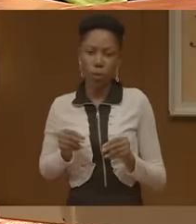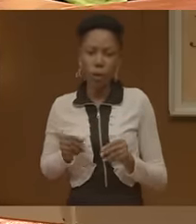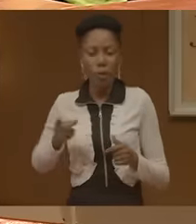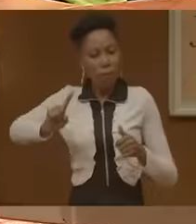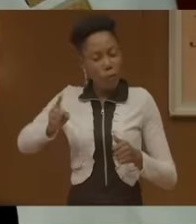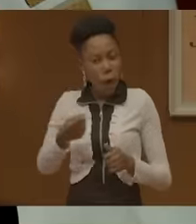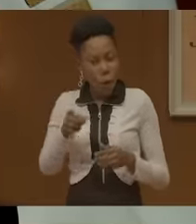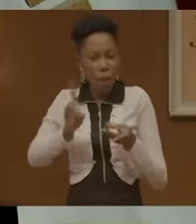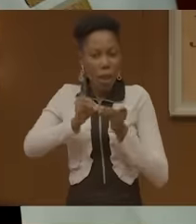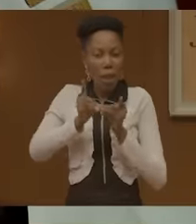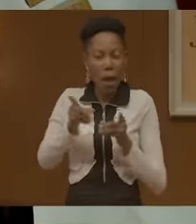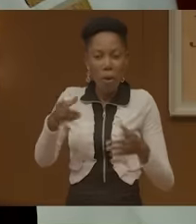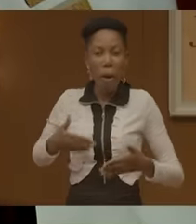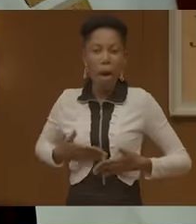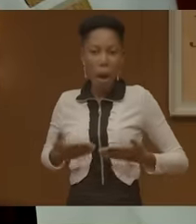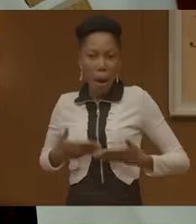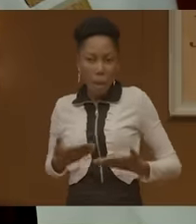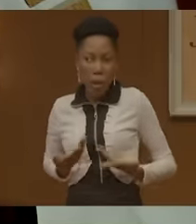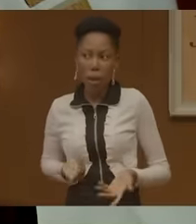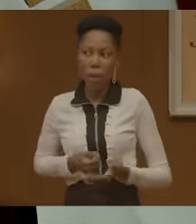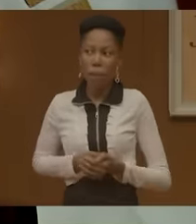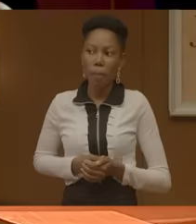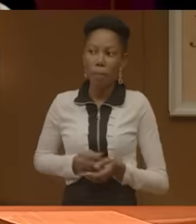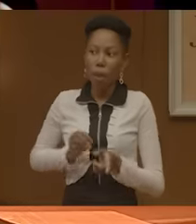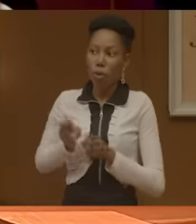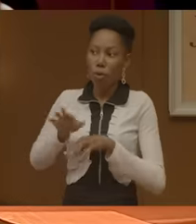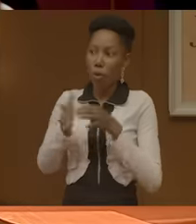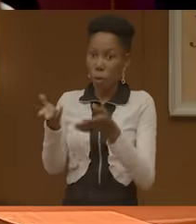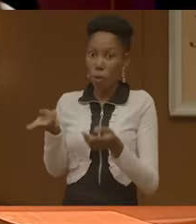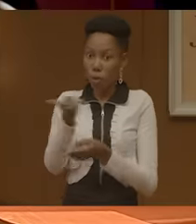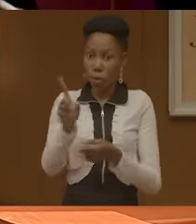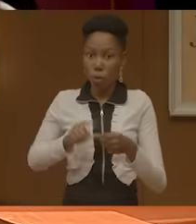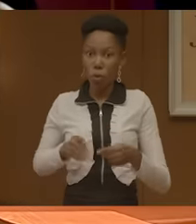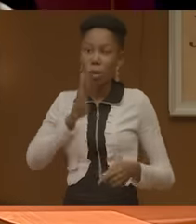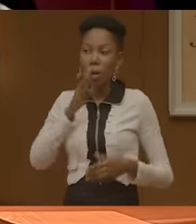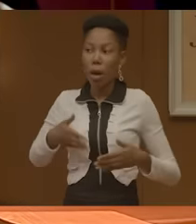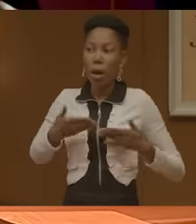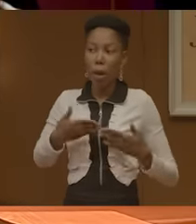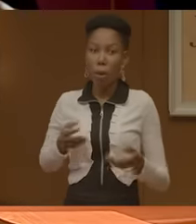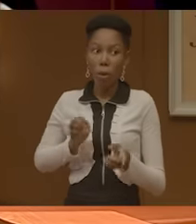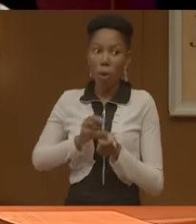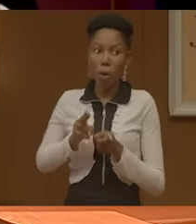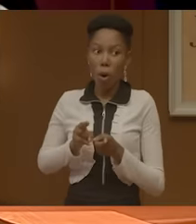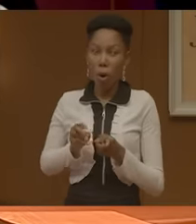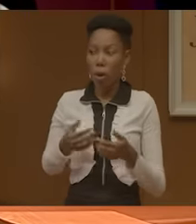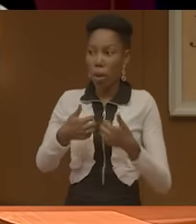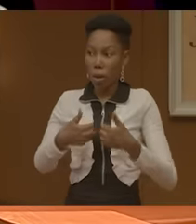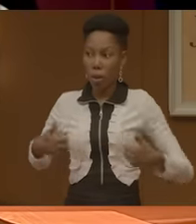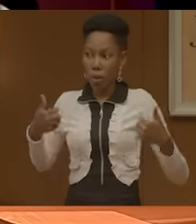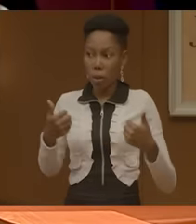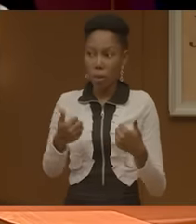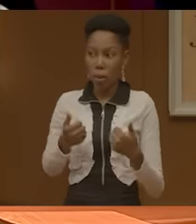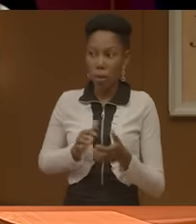were happy. You don't want the two of you to be happy again. I'm asking you, do you want the two of you to be happy like before?